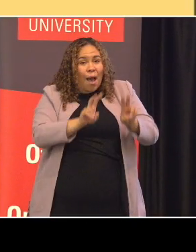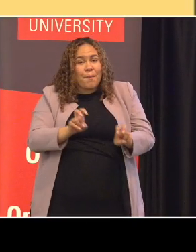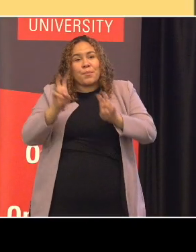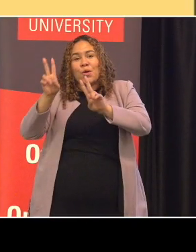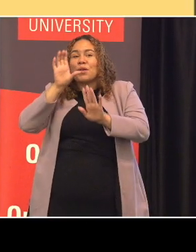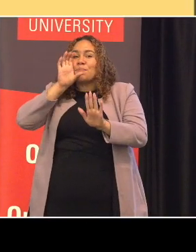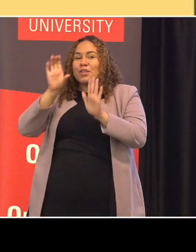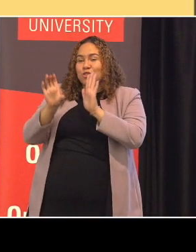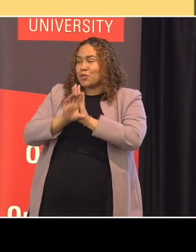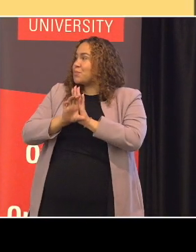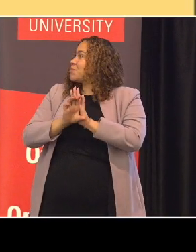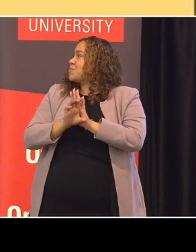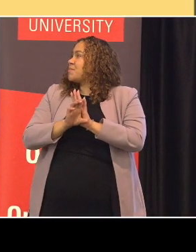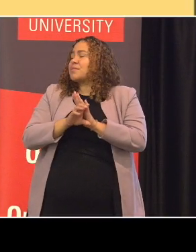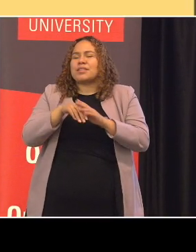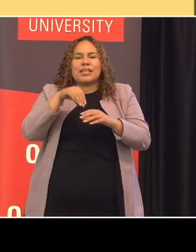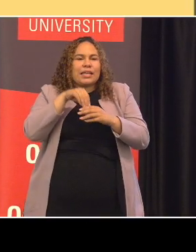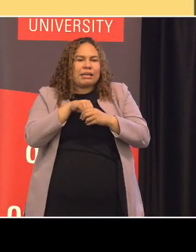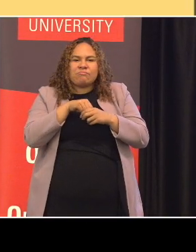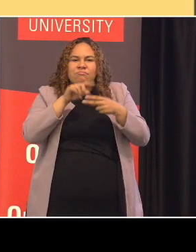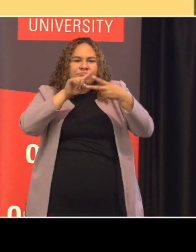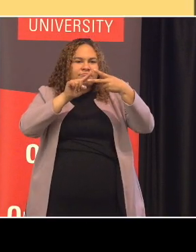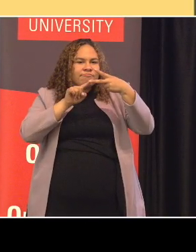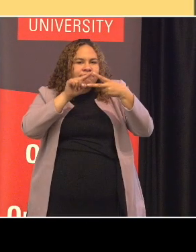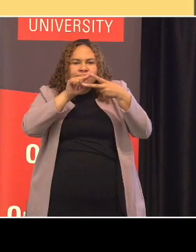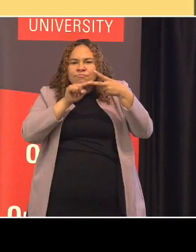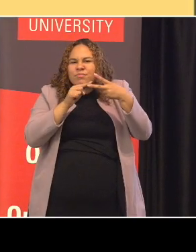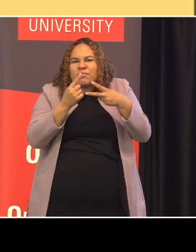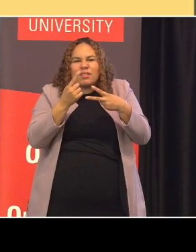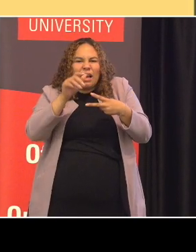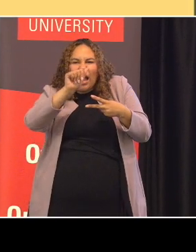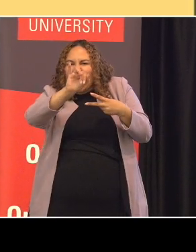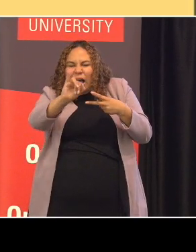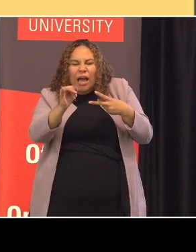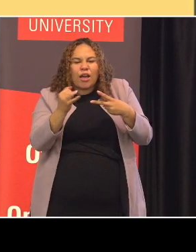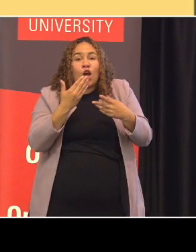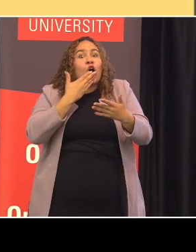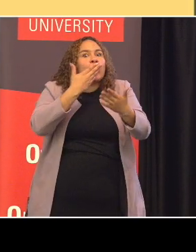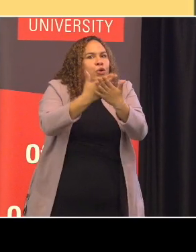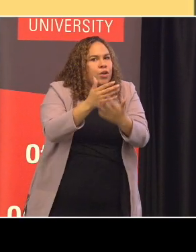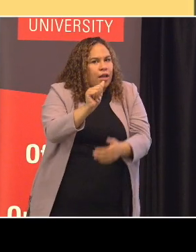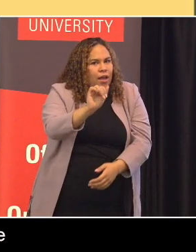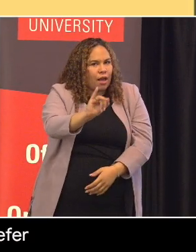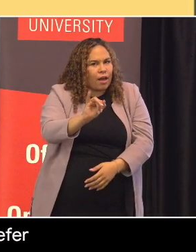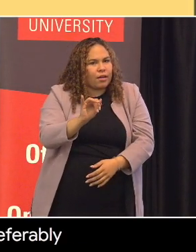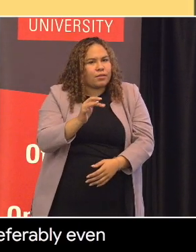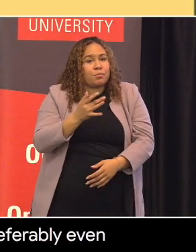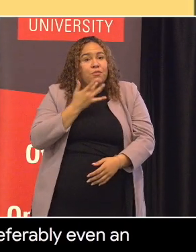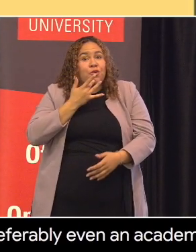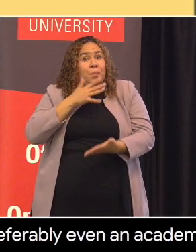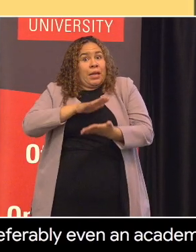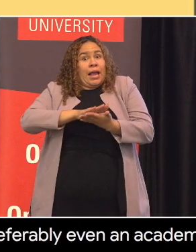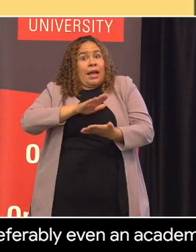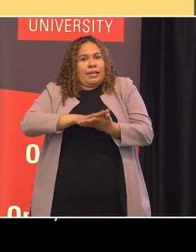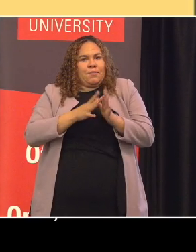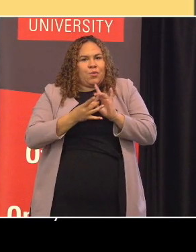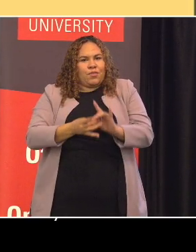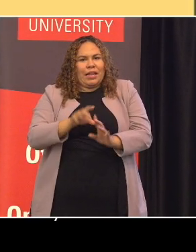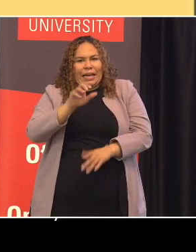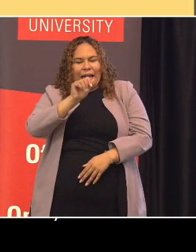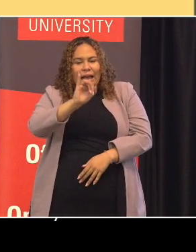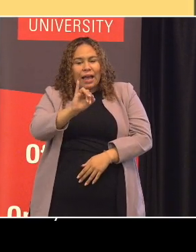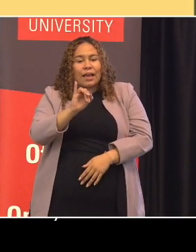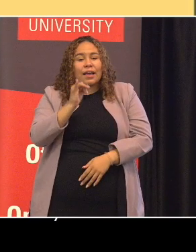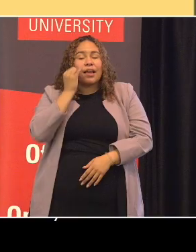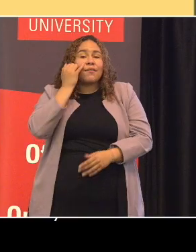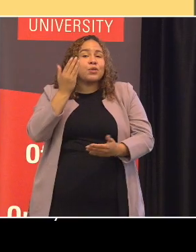an image into ChatGPT, Gemini, one of those AIs, a good AI, preferably even an academic-related AI, and